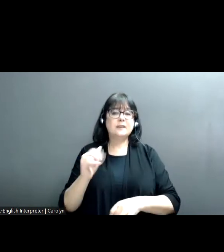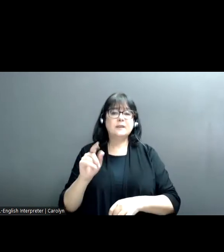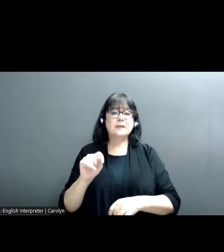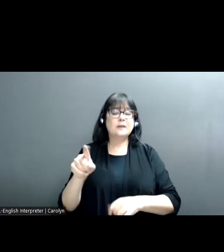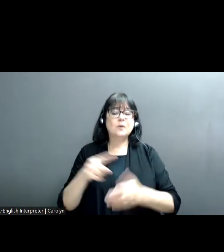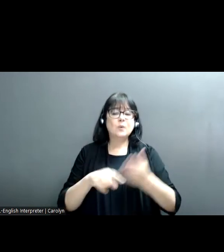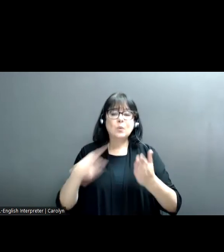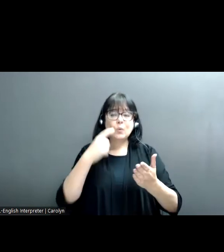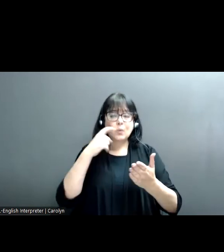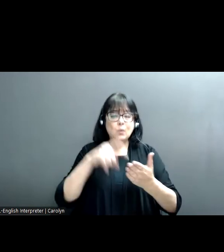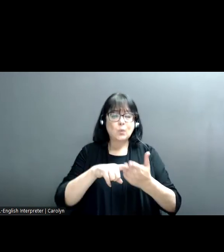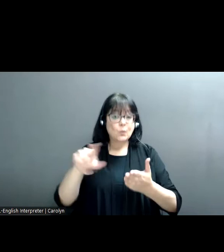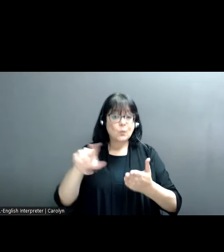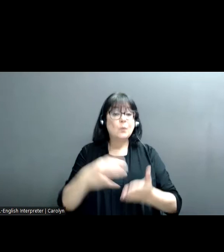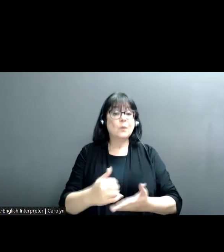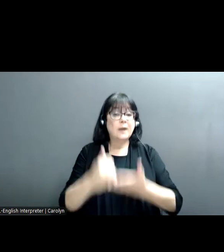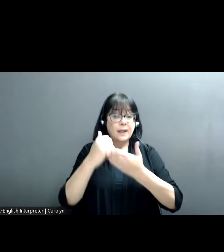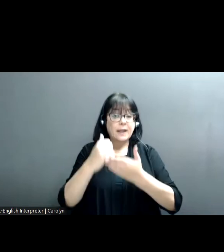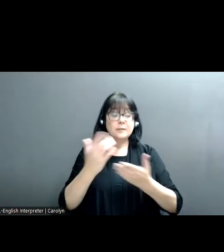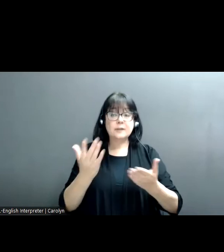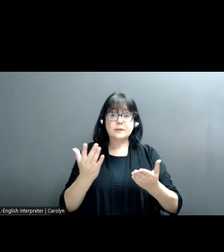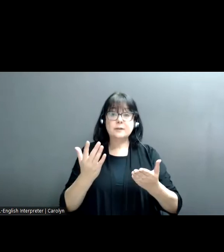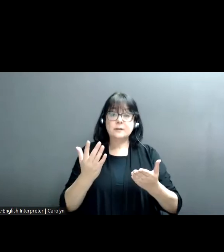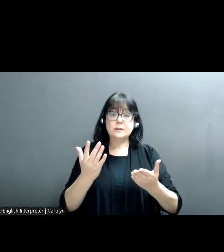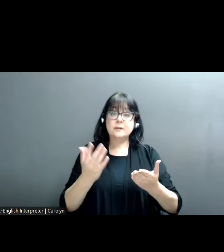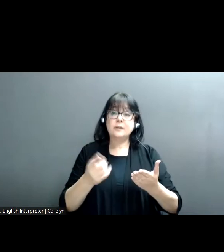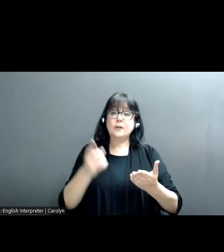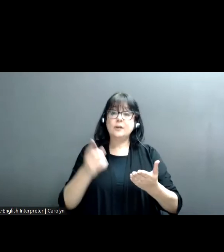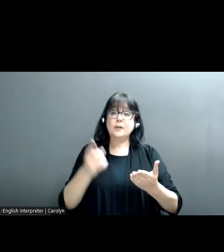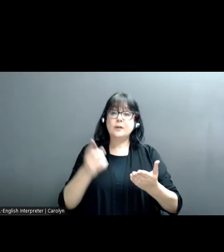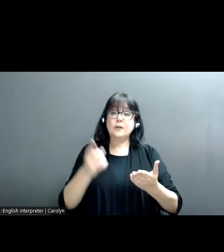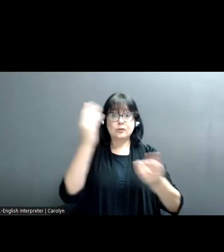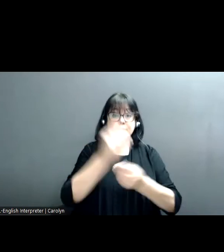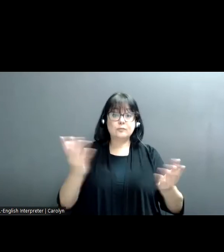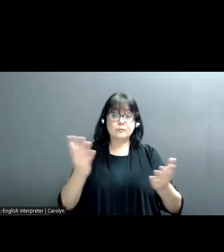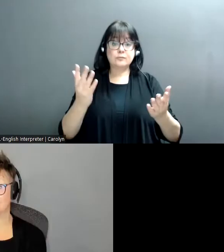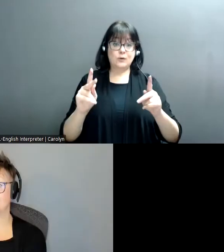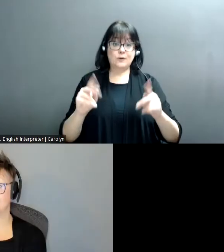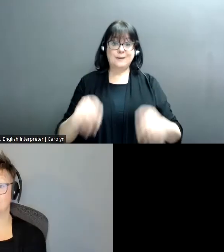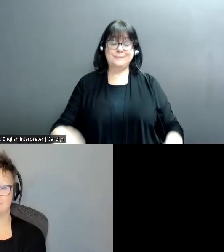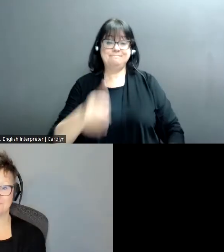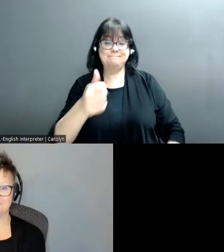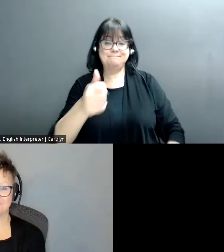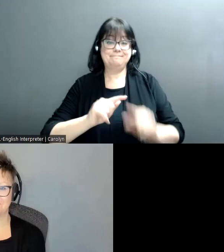found useful and would like to mention to other people while we have the opportunity.